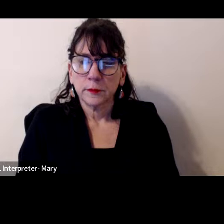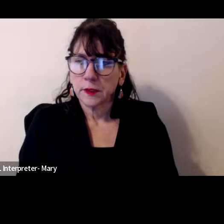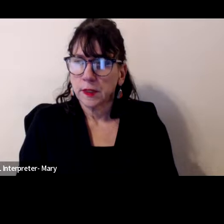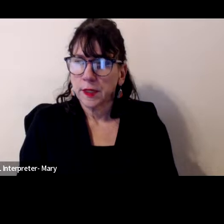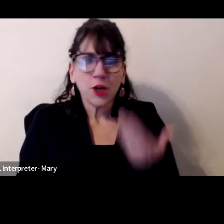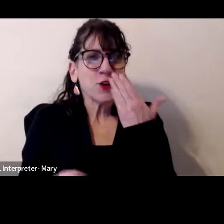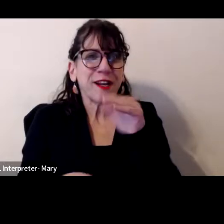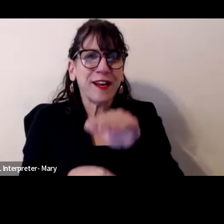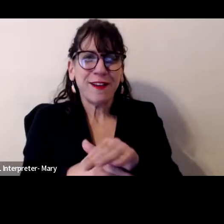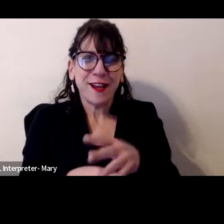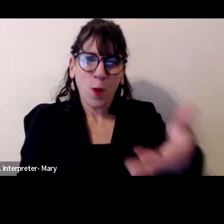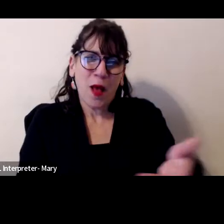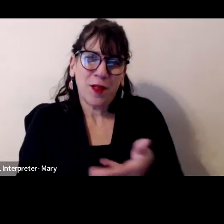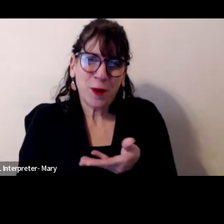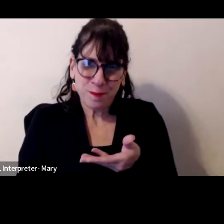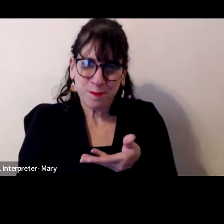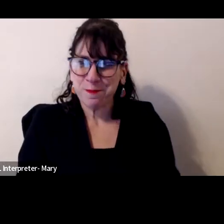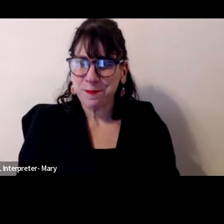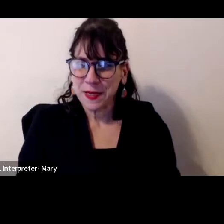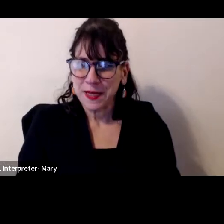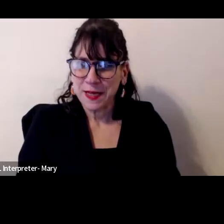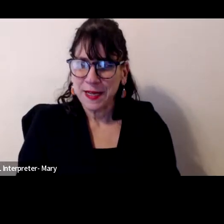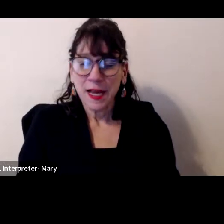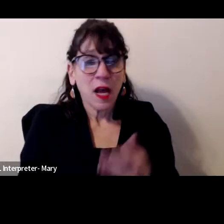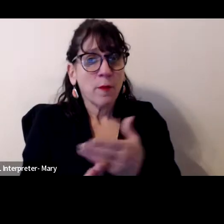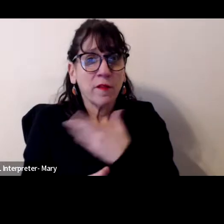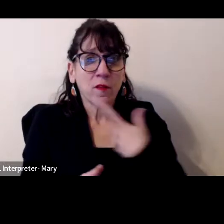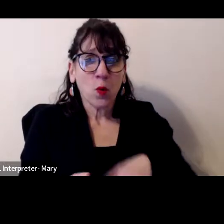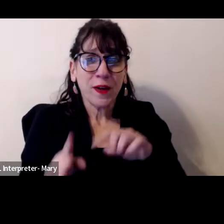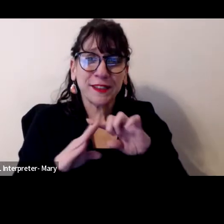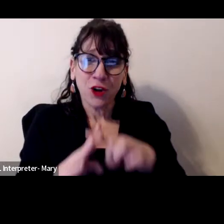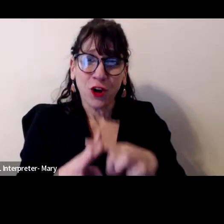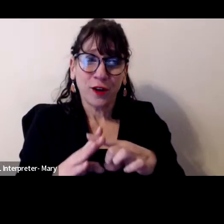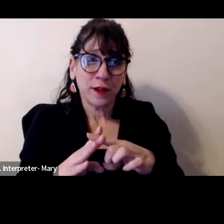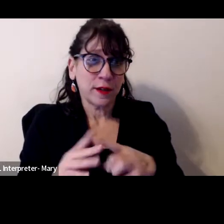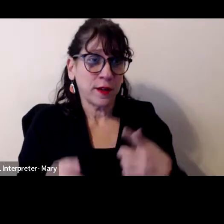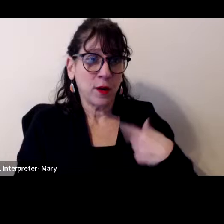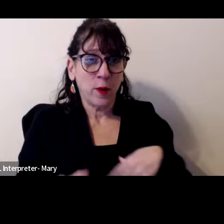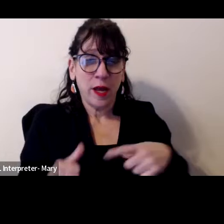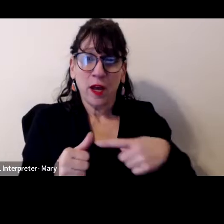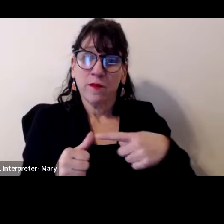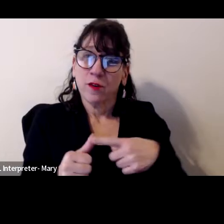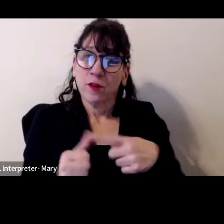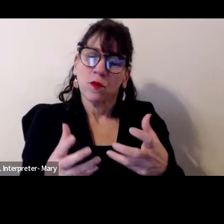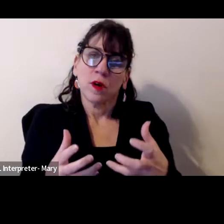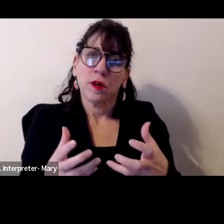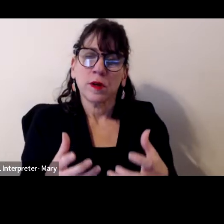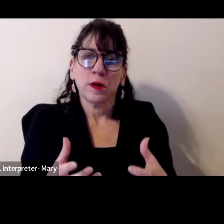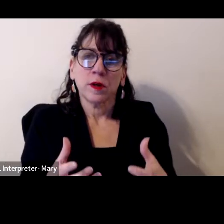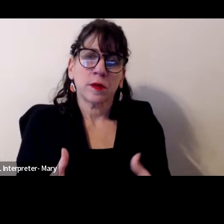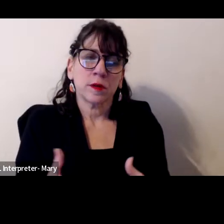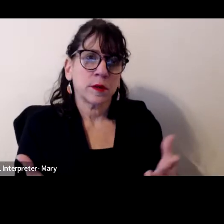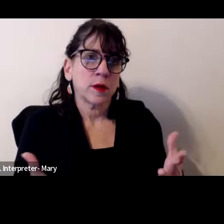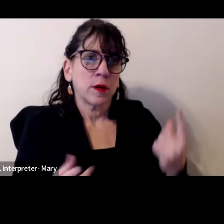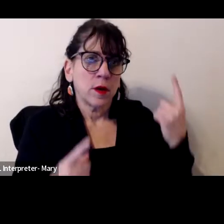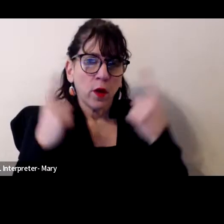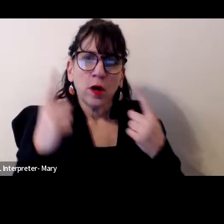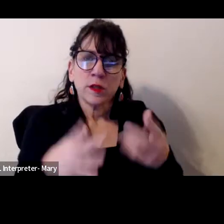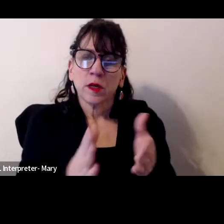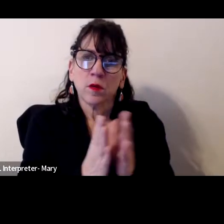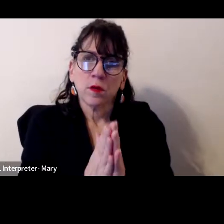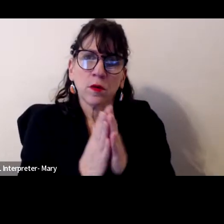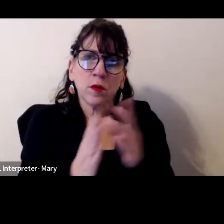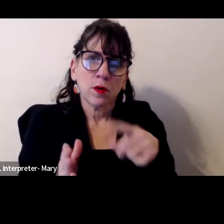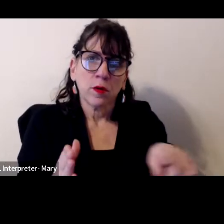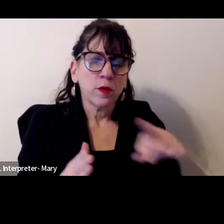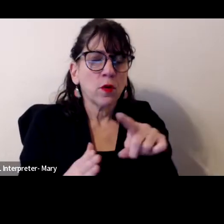Good evening and welcome. Before we get started, we would first like to send our thoughts and cares to those who have